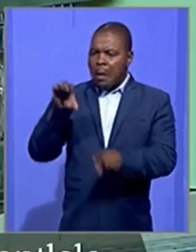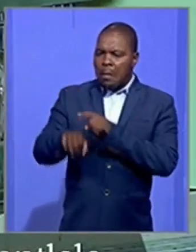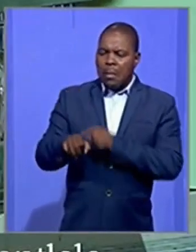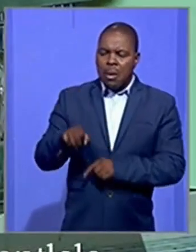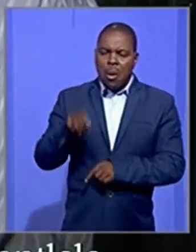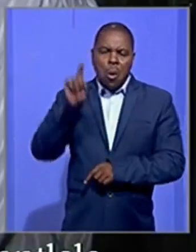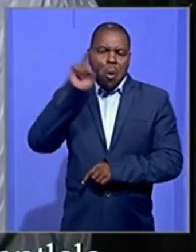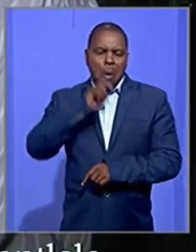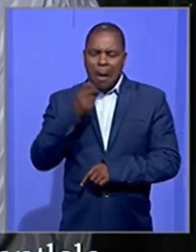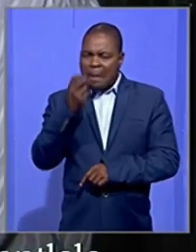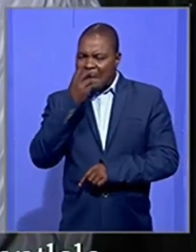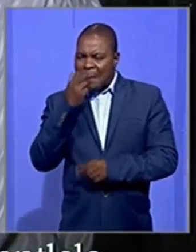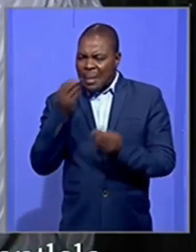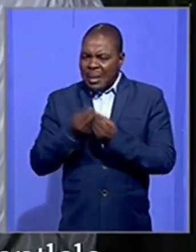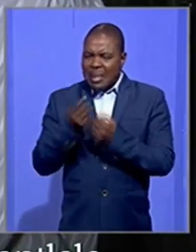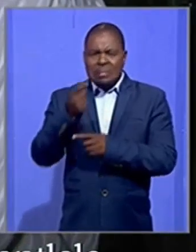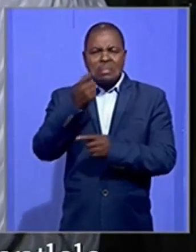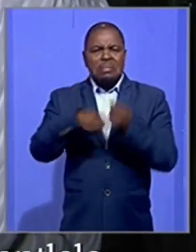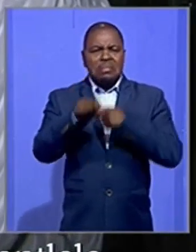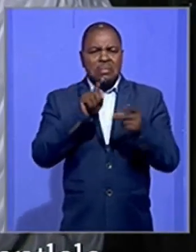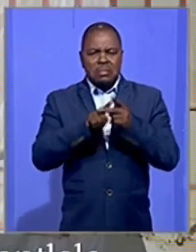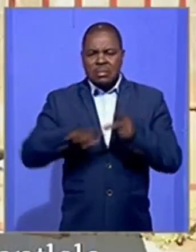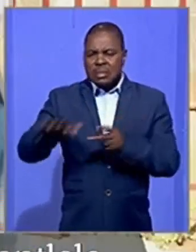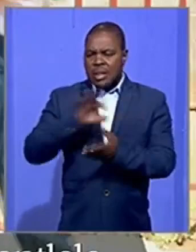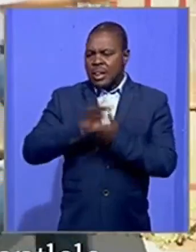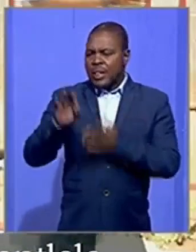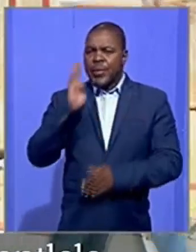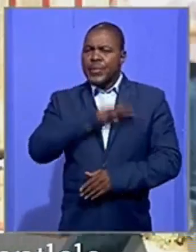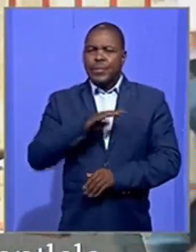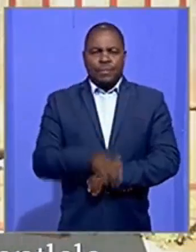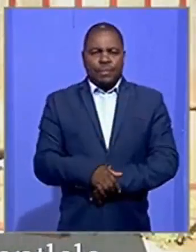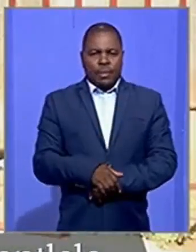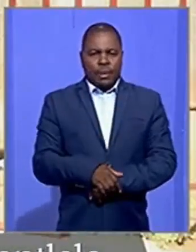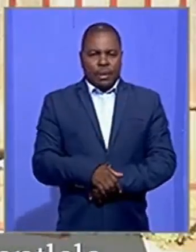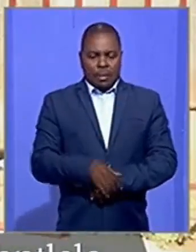le hore ho sebeletswa sebakeng se sa hlwekang. Na ya ka